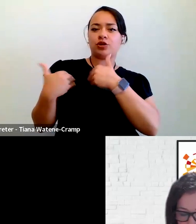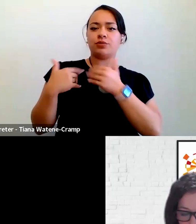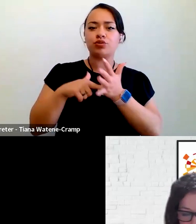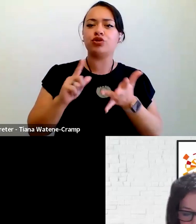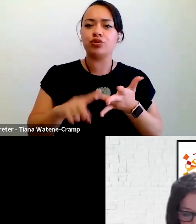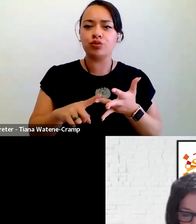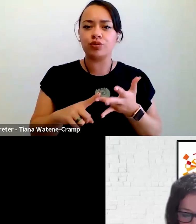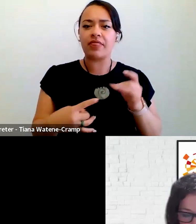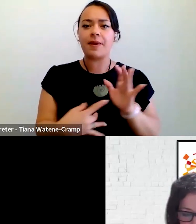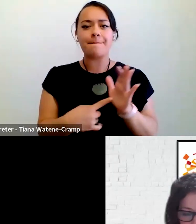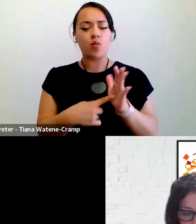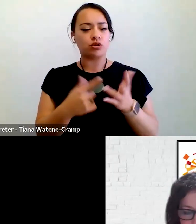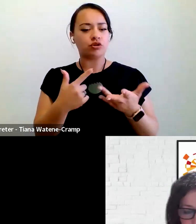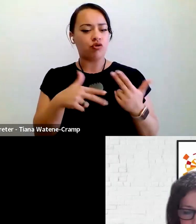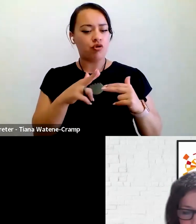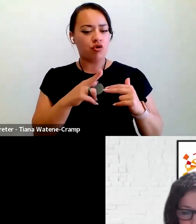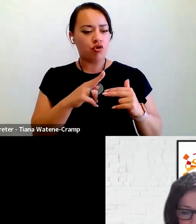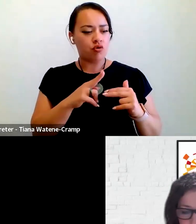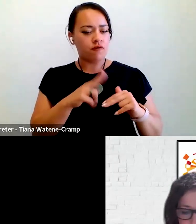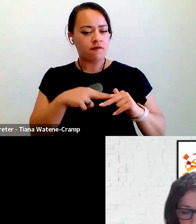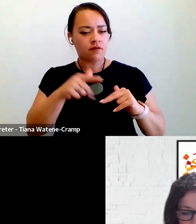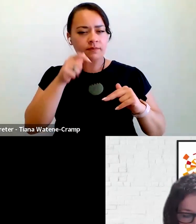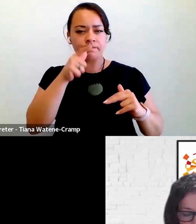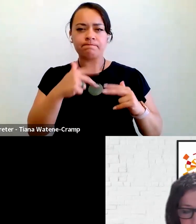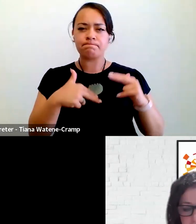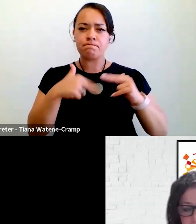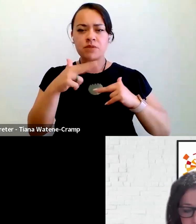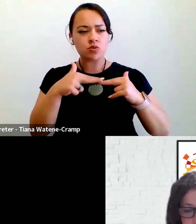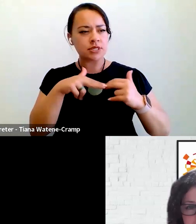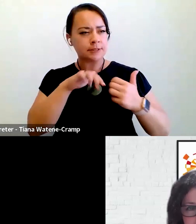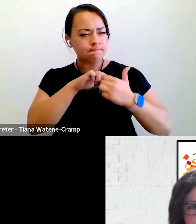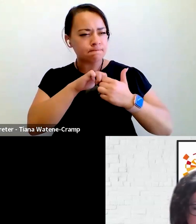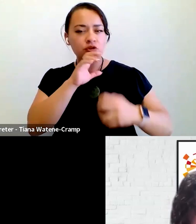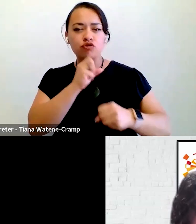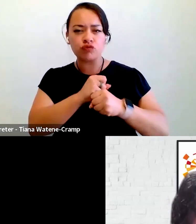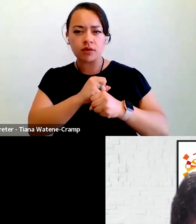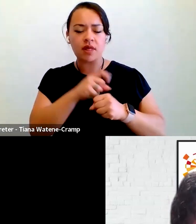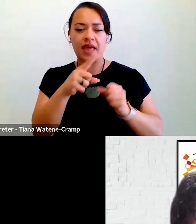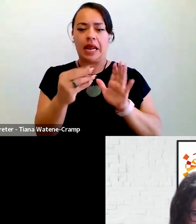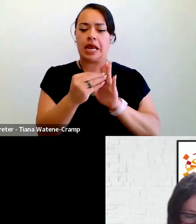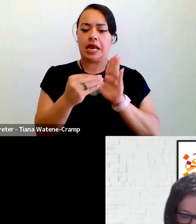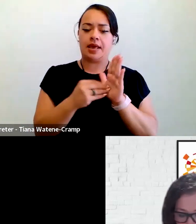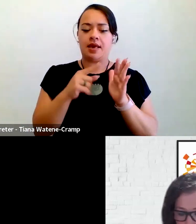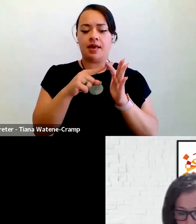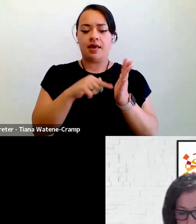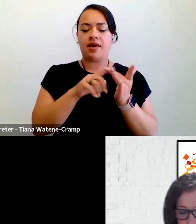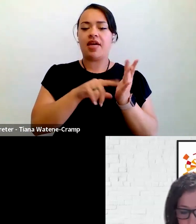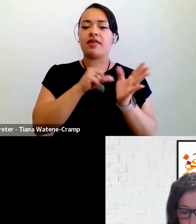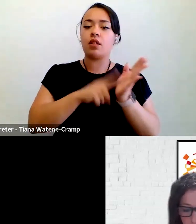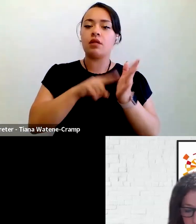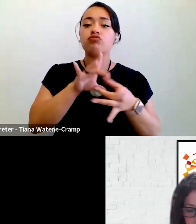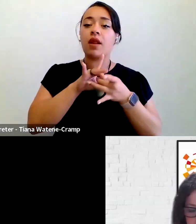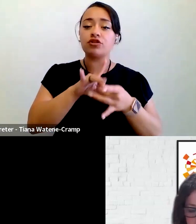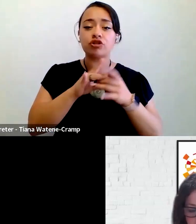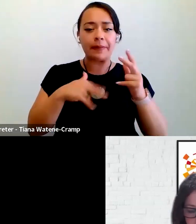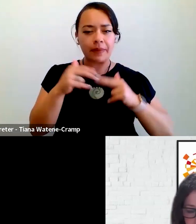the importance of kind of building trust and that ethical kind of relationship building, but also how